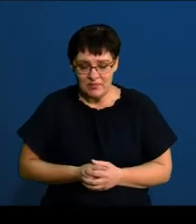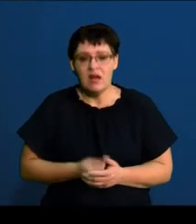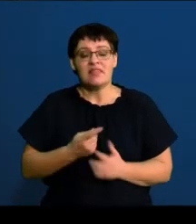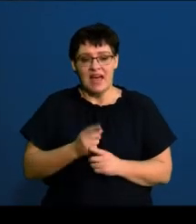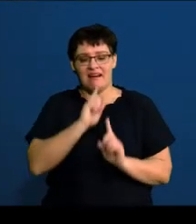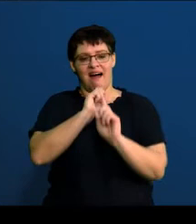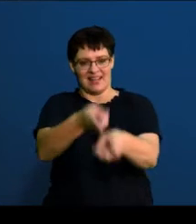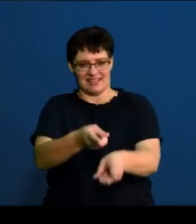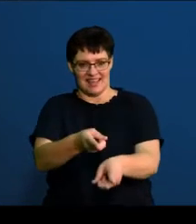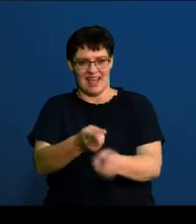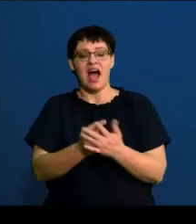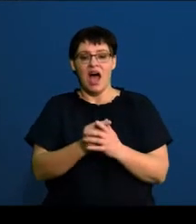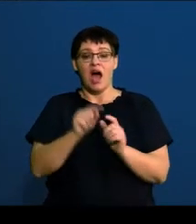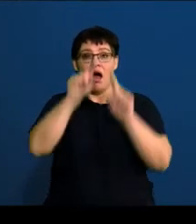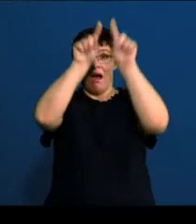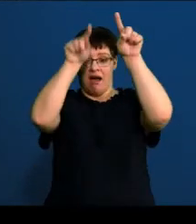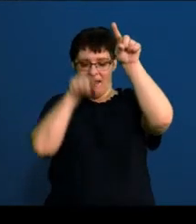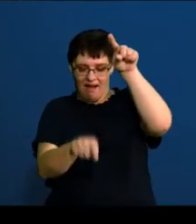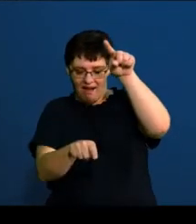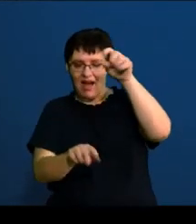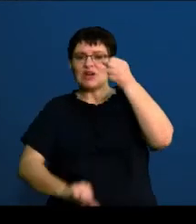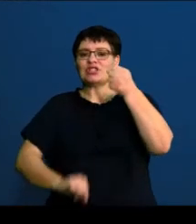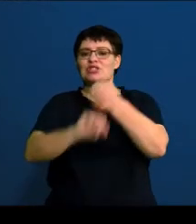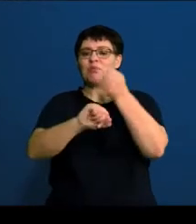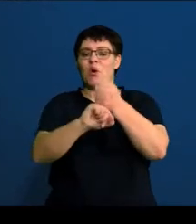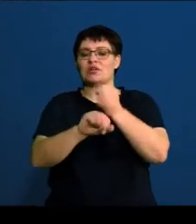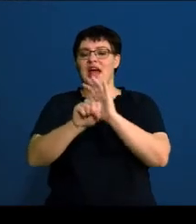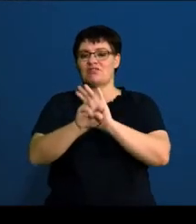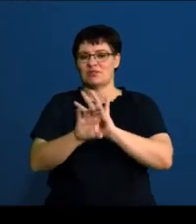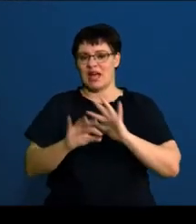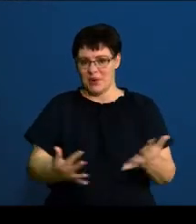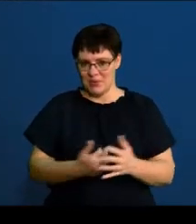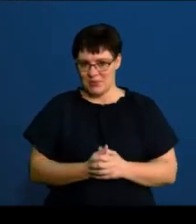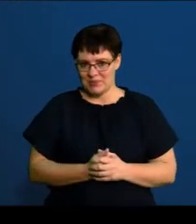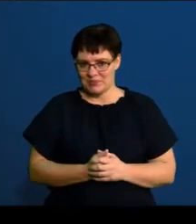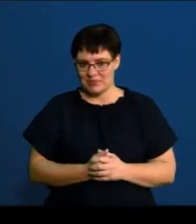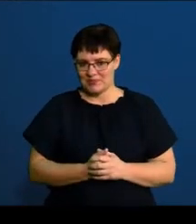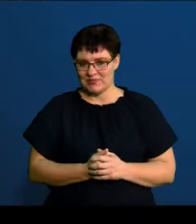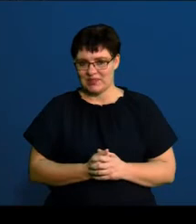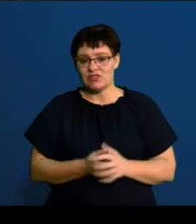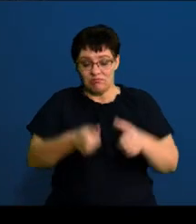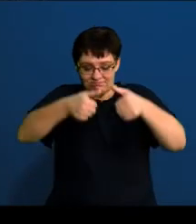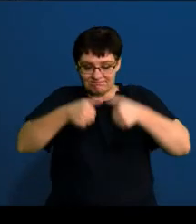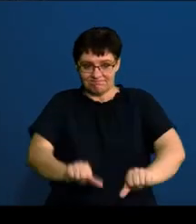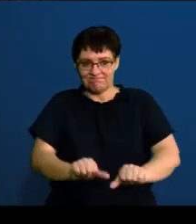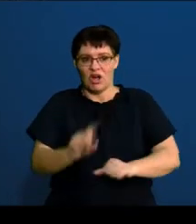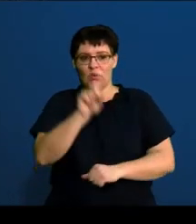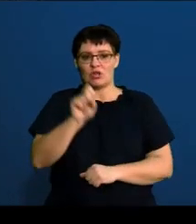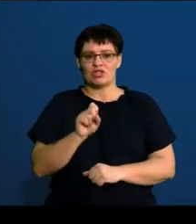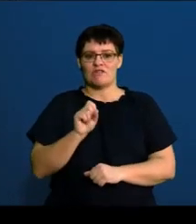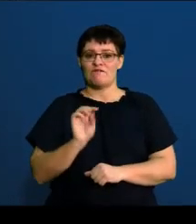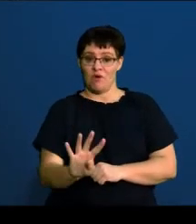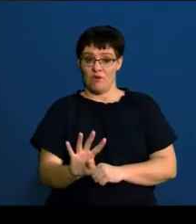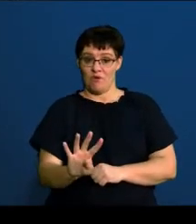how do the visuals below the headline support the message of the advertisement? So let's go on to the next question, which is